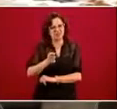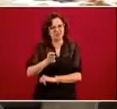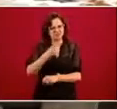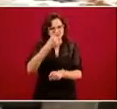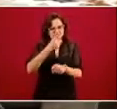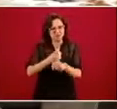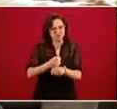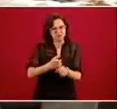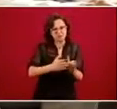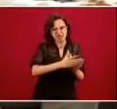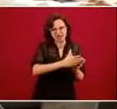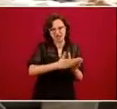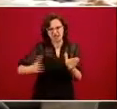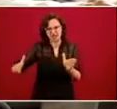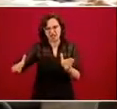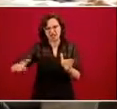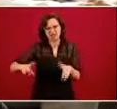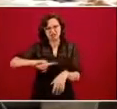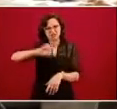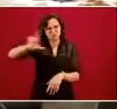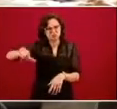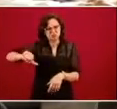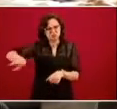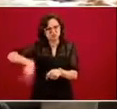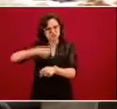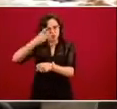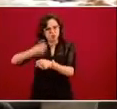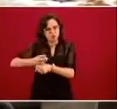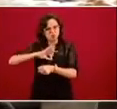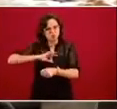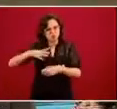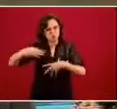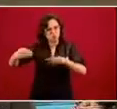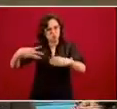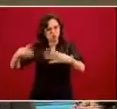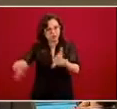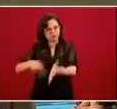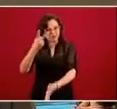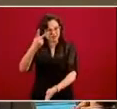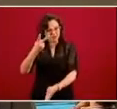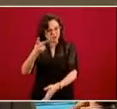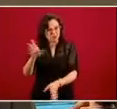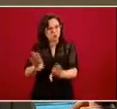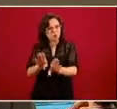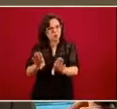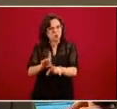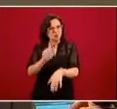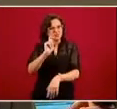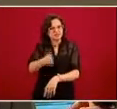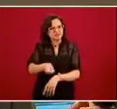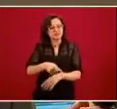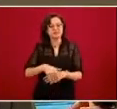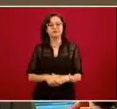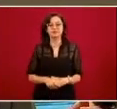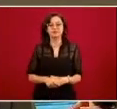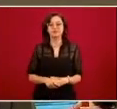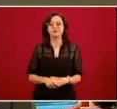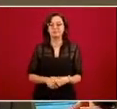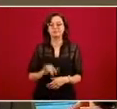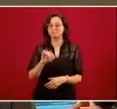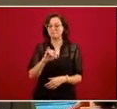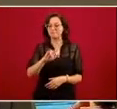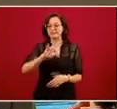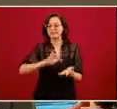does this mean? What is the first cycle? Does this mean we're going to be seeing other cycles, and what are they going to